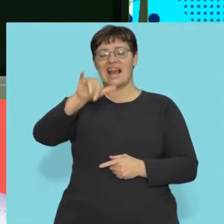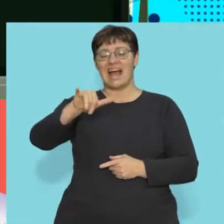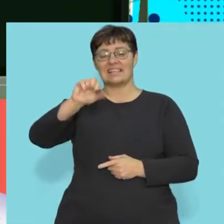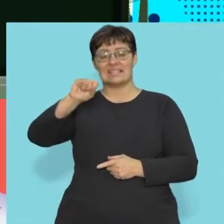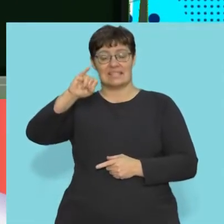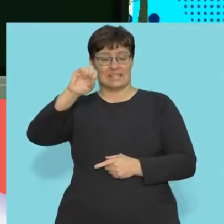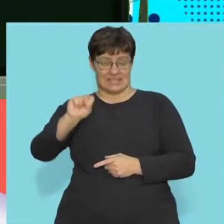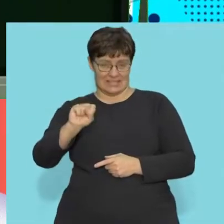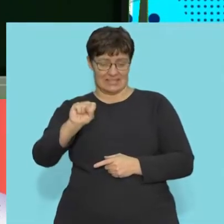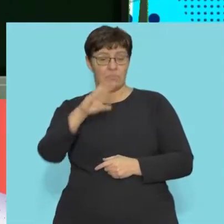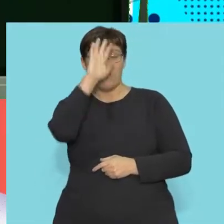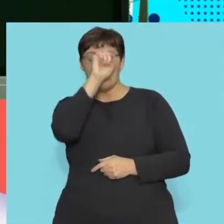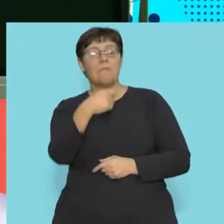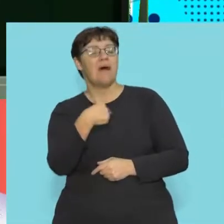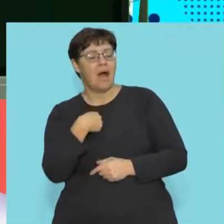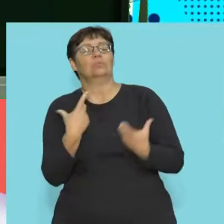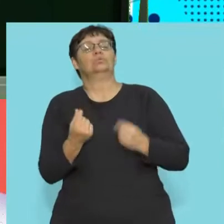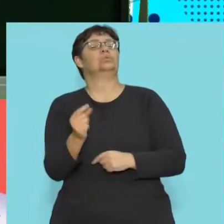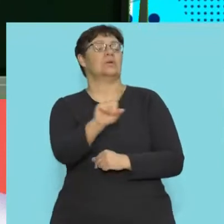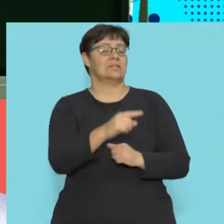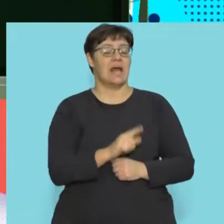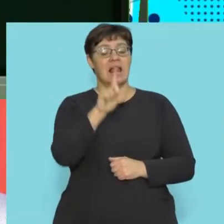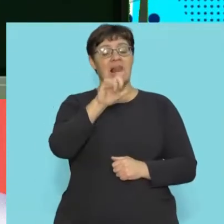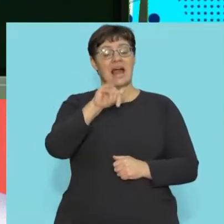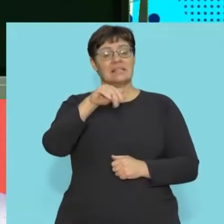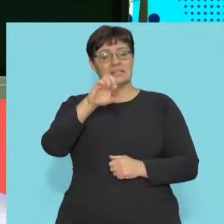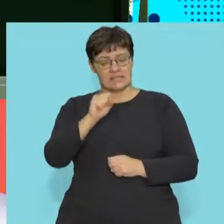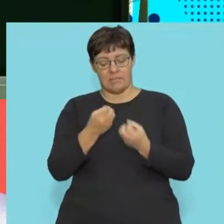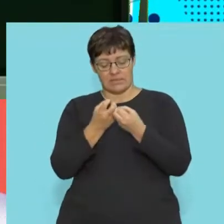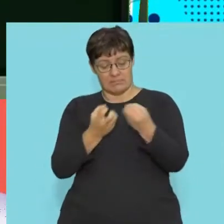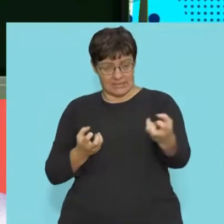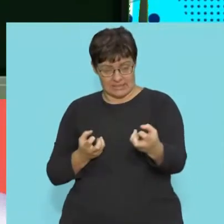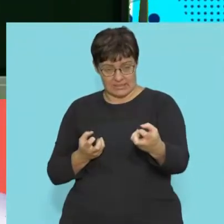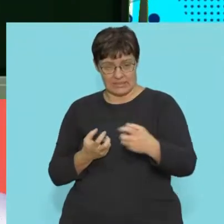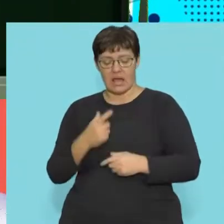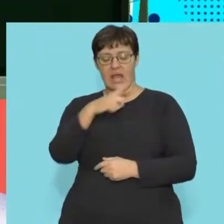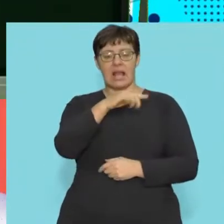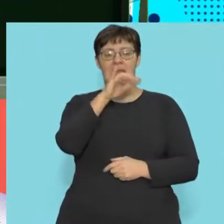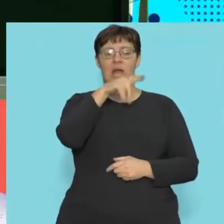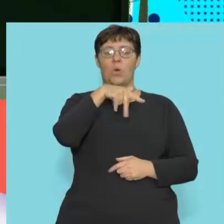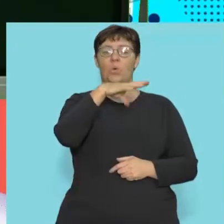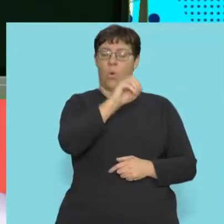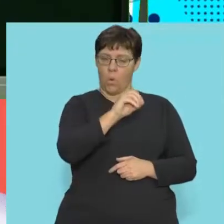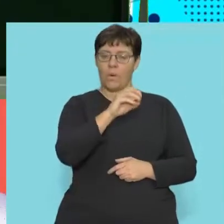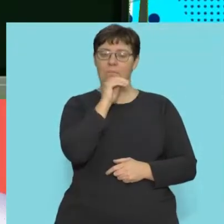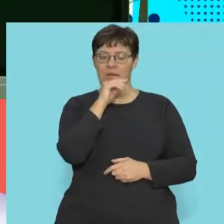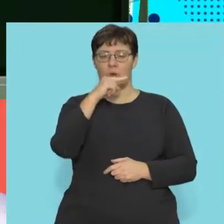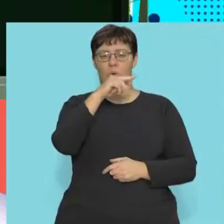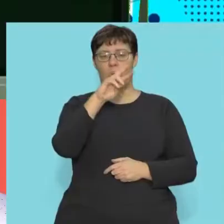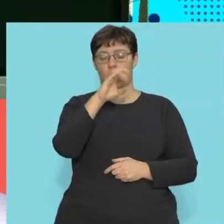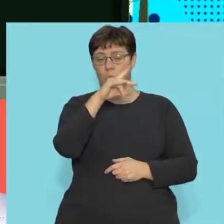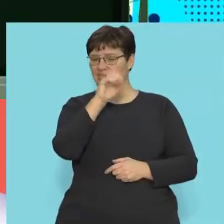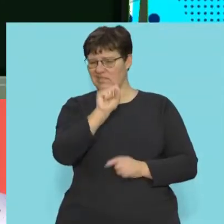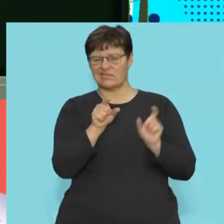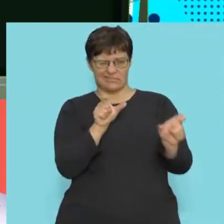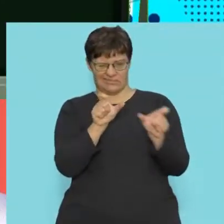glycolysis, and that happens to remind me of what it does. So lysis is splitting up, and glyco refers to the